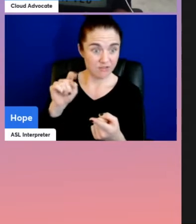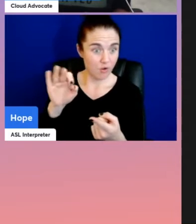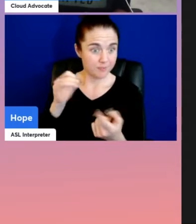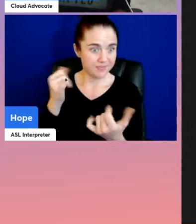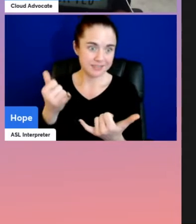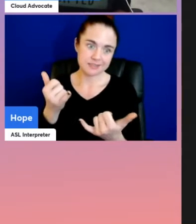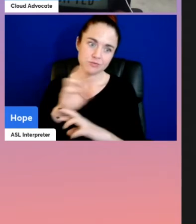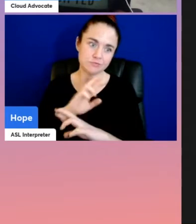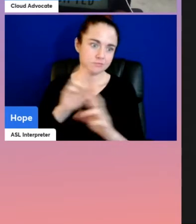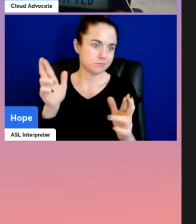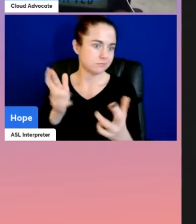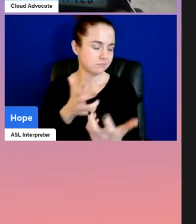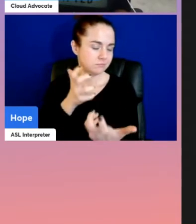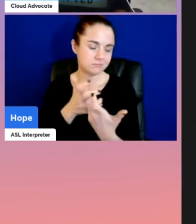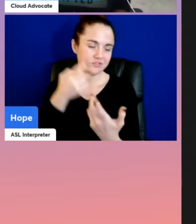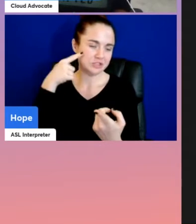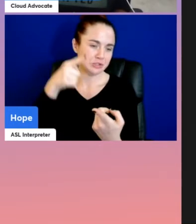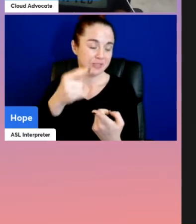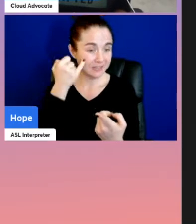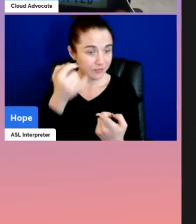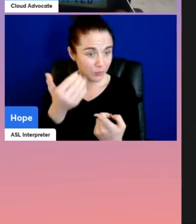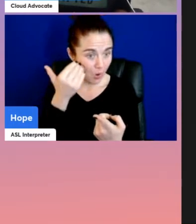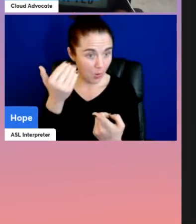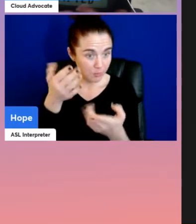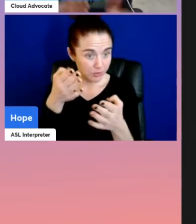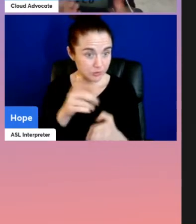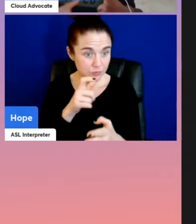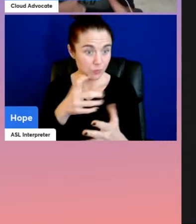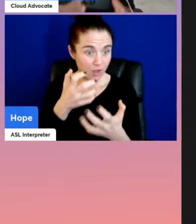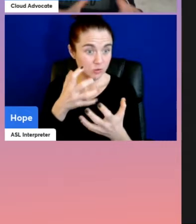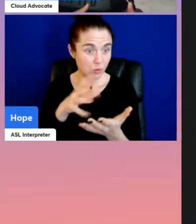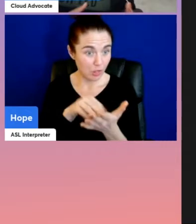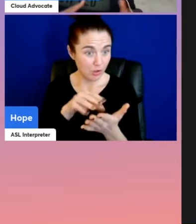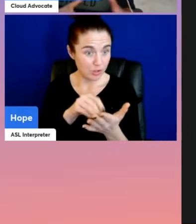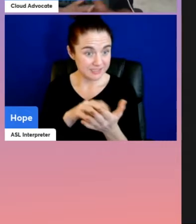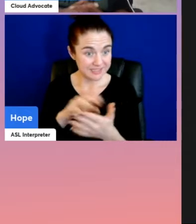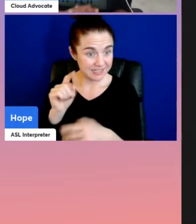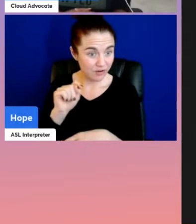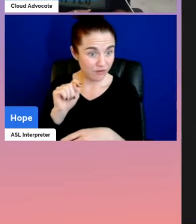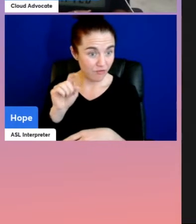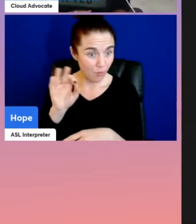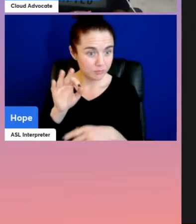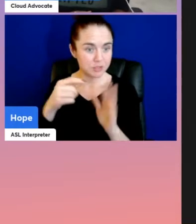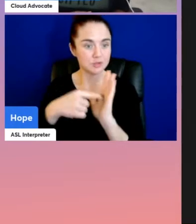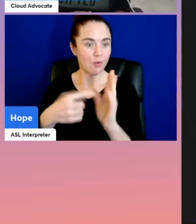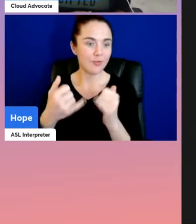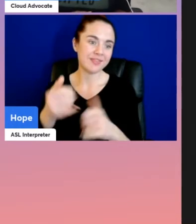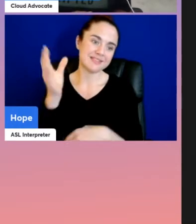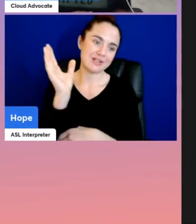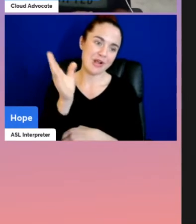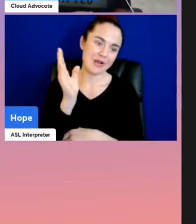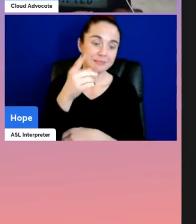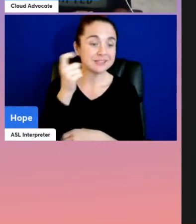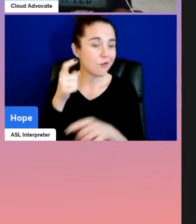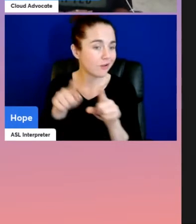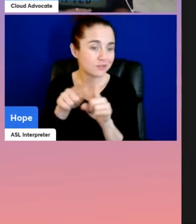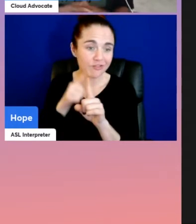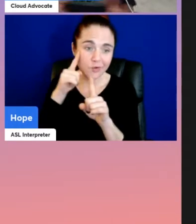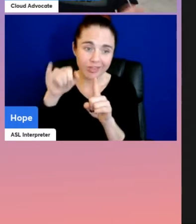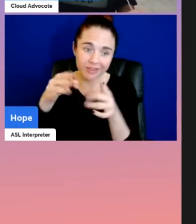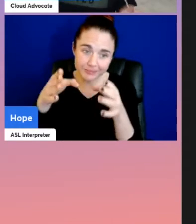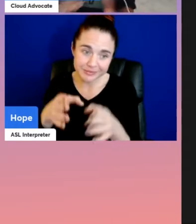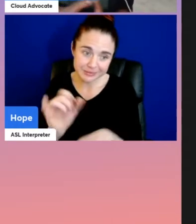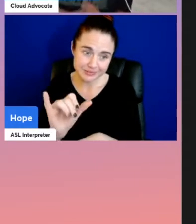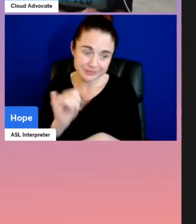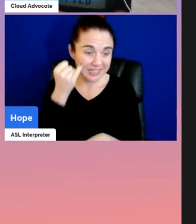If you know someone who wants to learn Terraform, share this talk. This talk is also for you. If you could